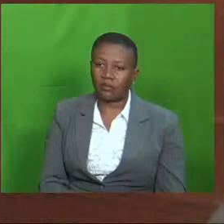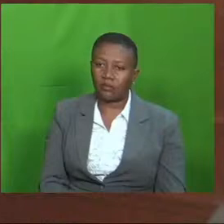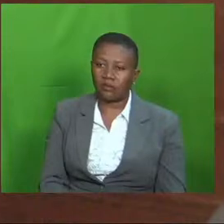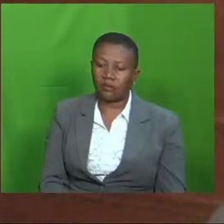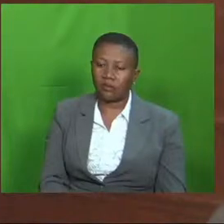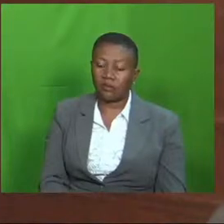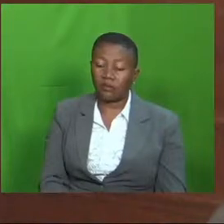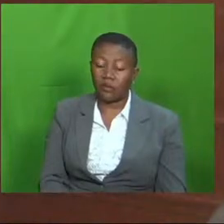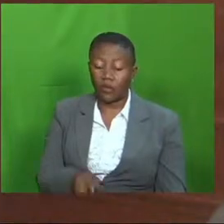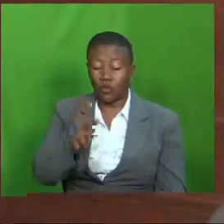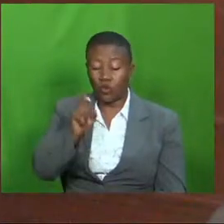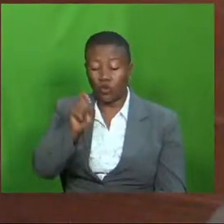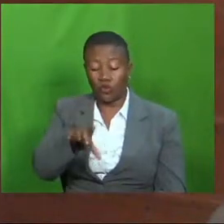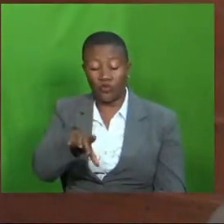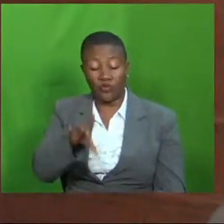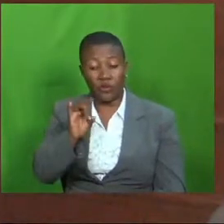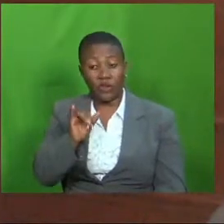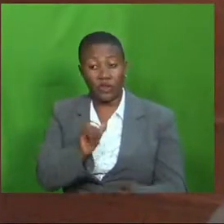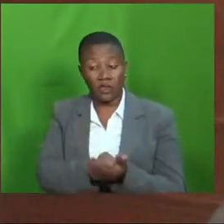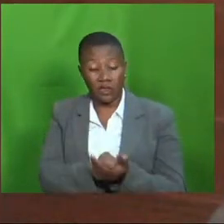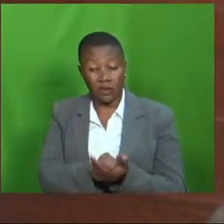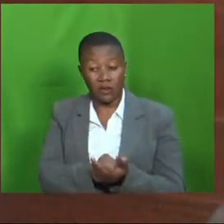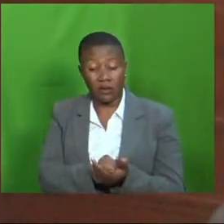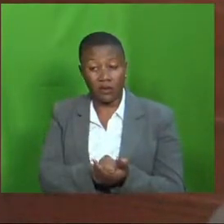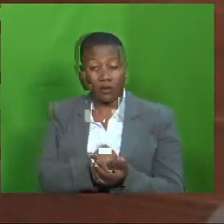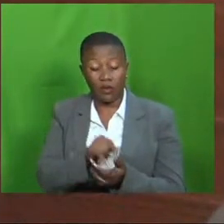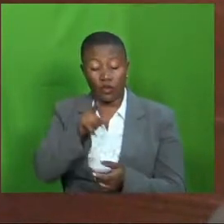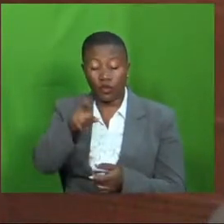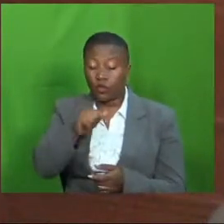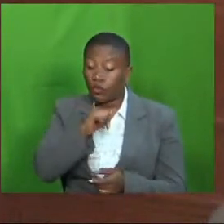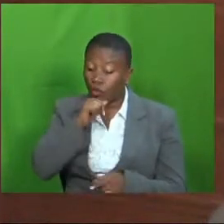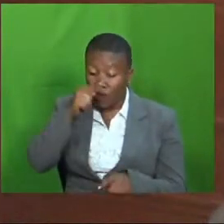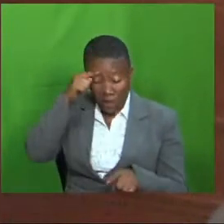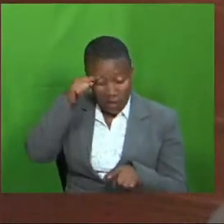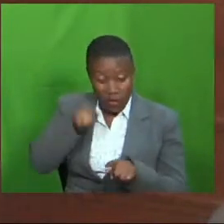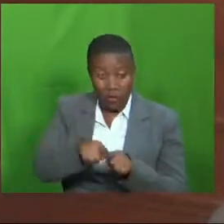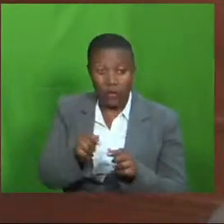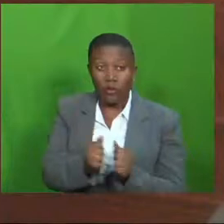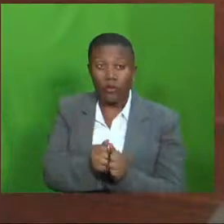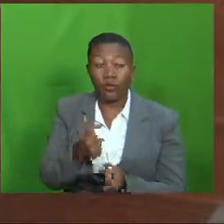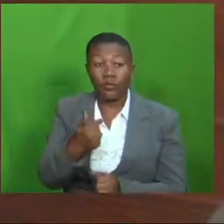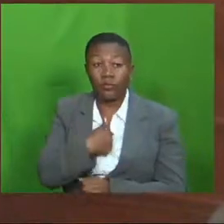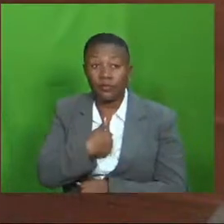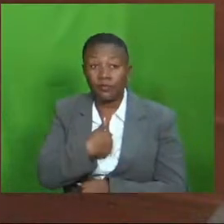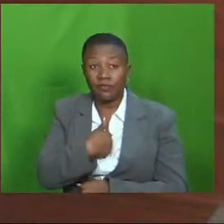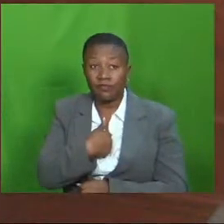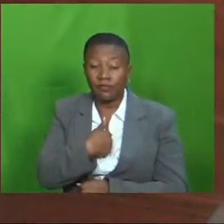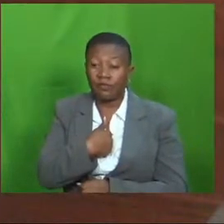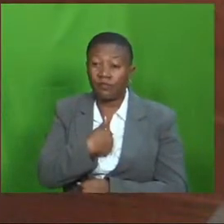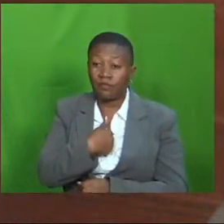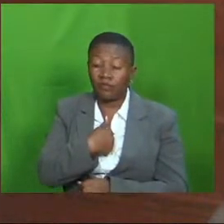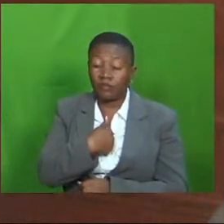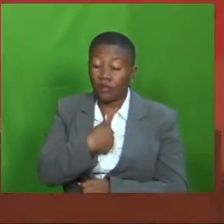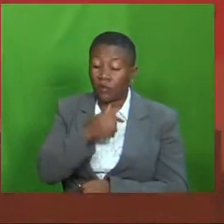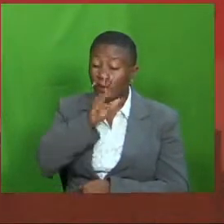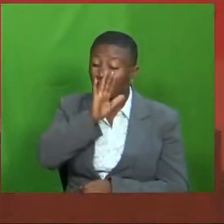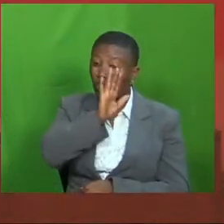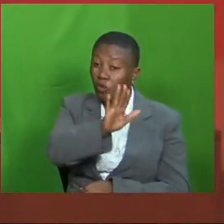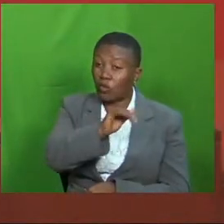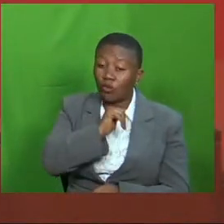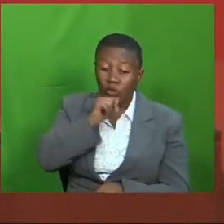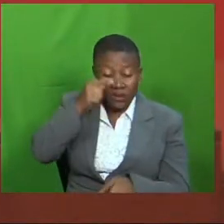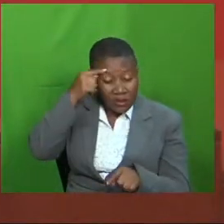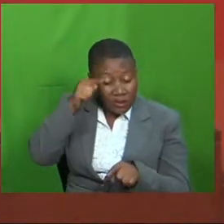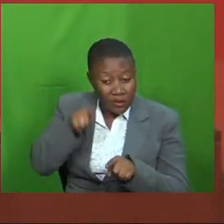The fact that you disagree with me does not mean that your disagreement is